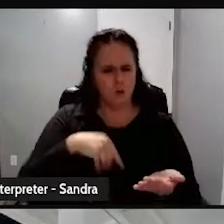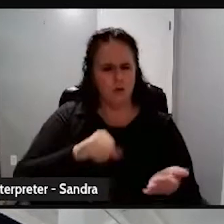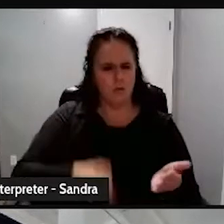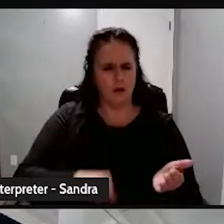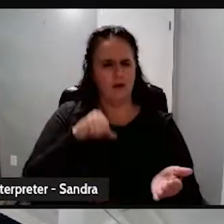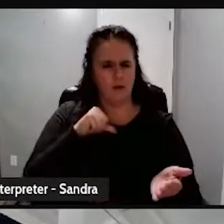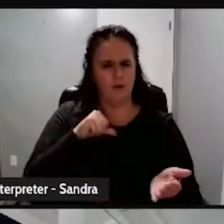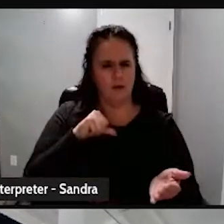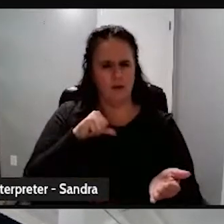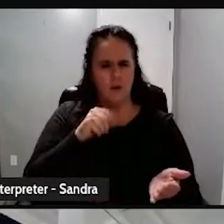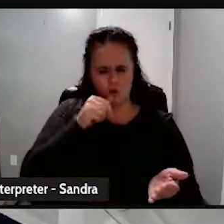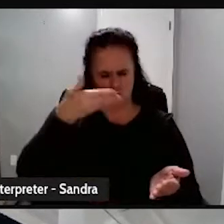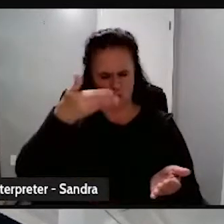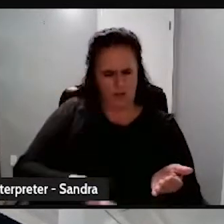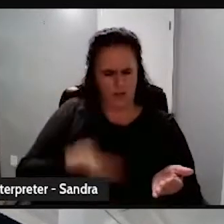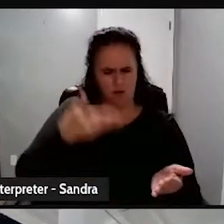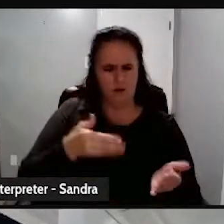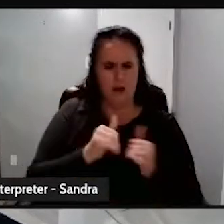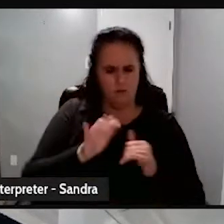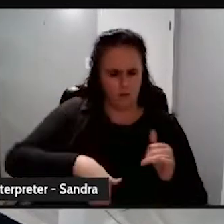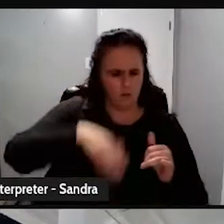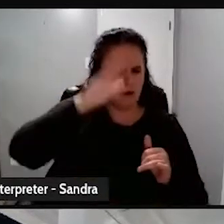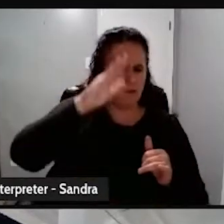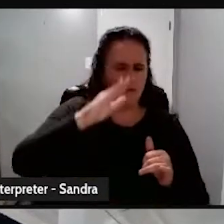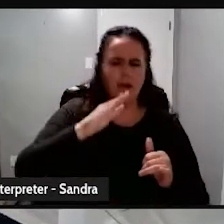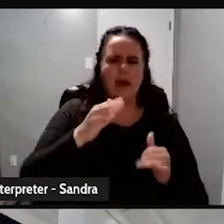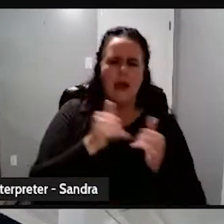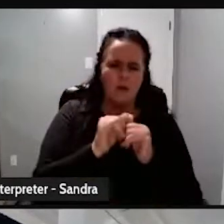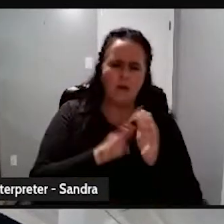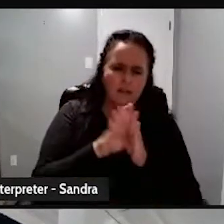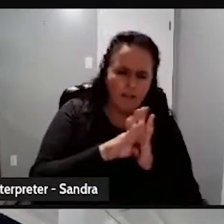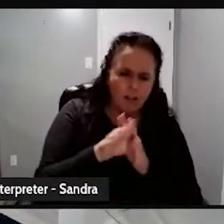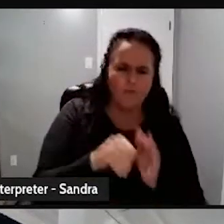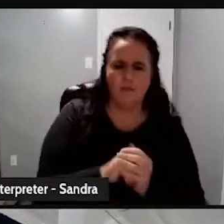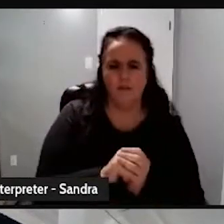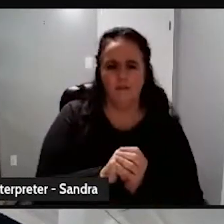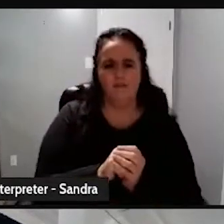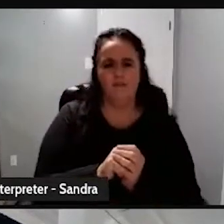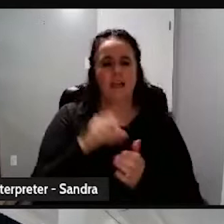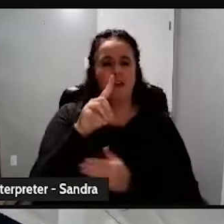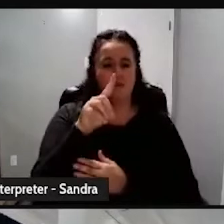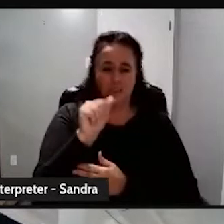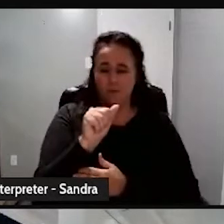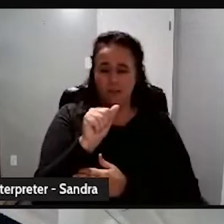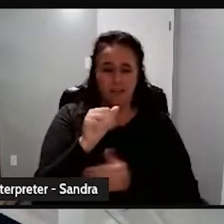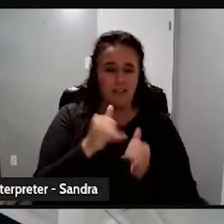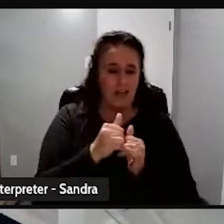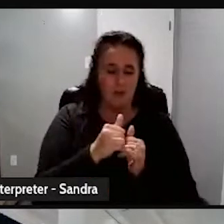who we are, and ultimately what our disability has manifested for us.